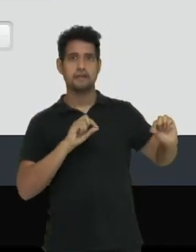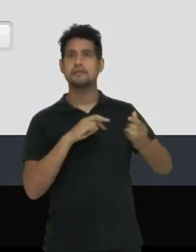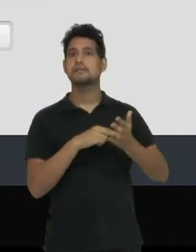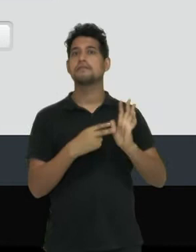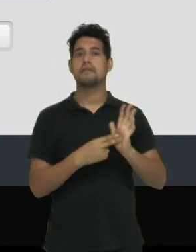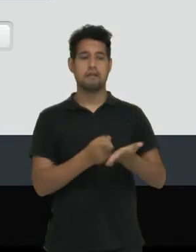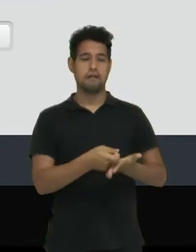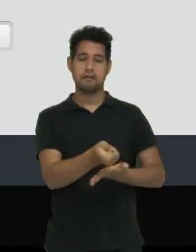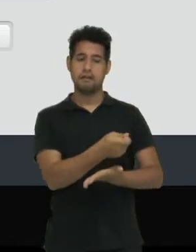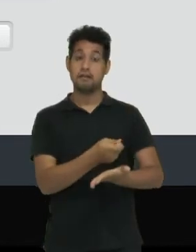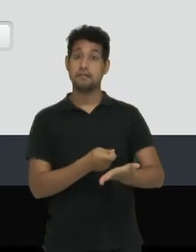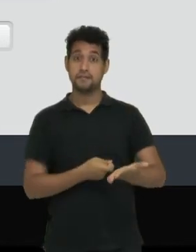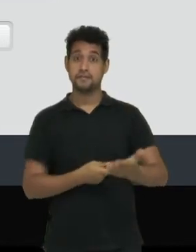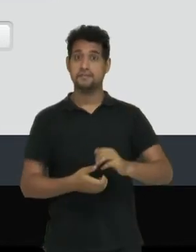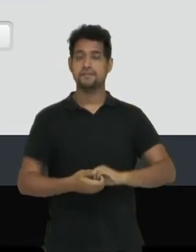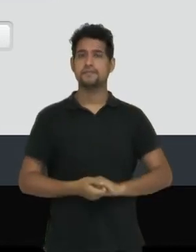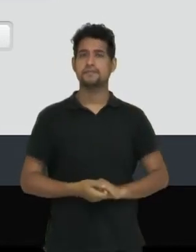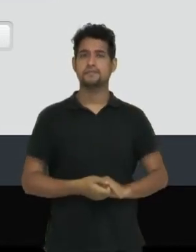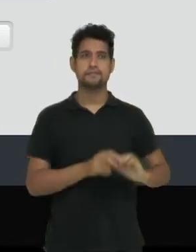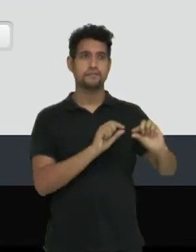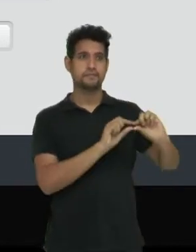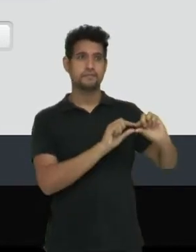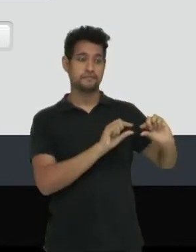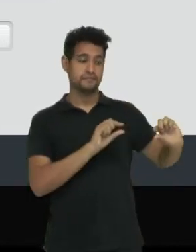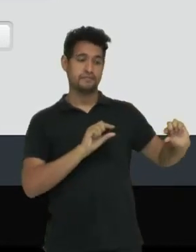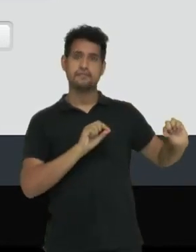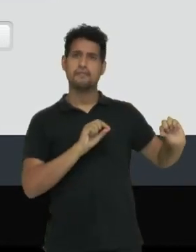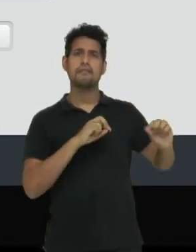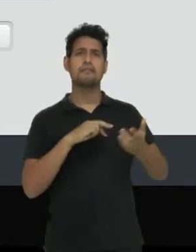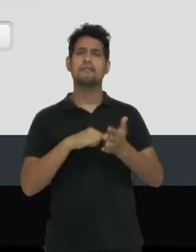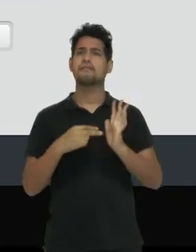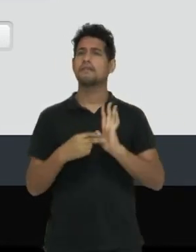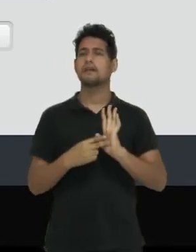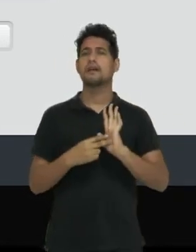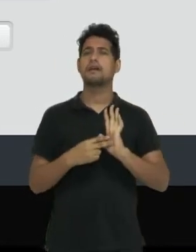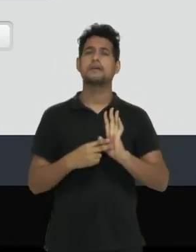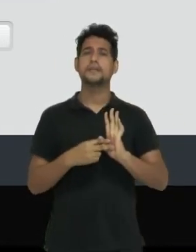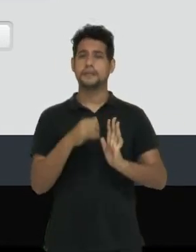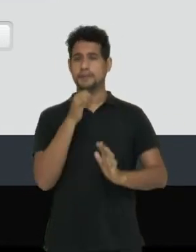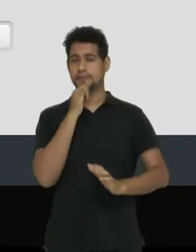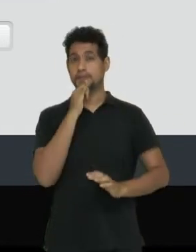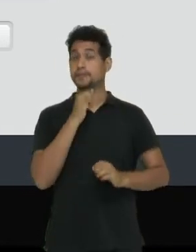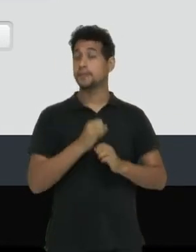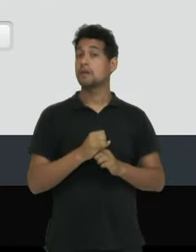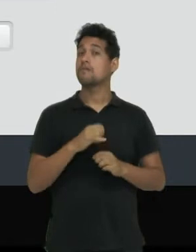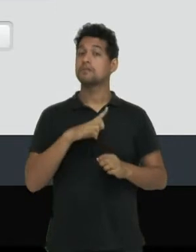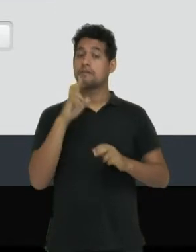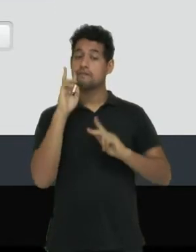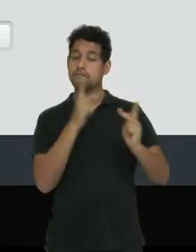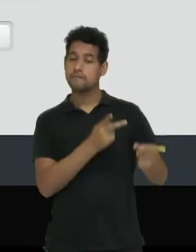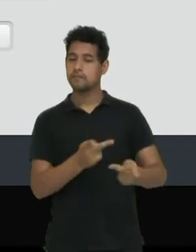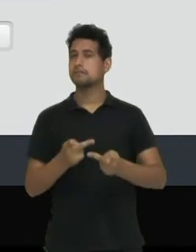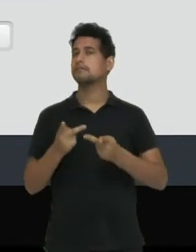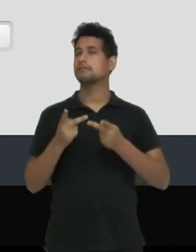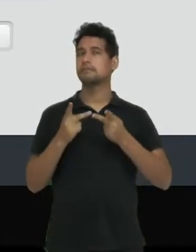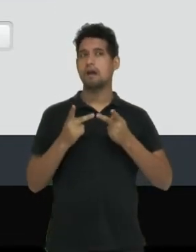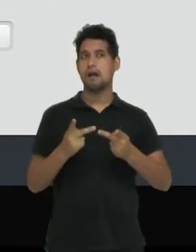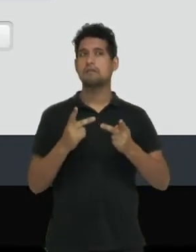Escrever. Going to an exhibit. Go to an exhibit, ou visitar uma